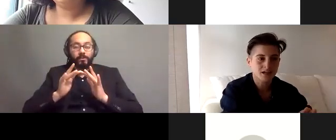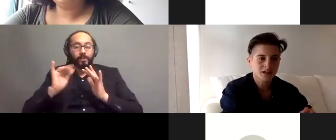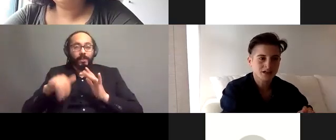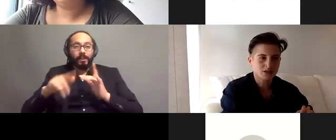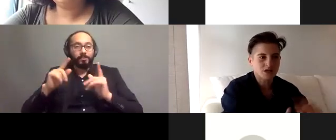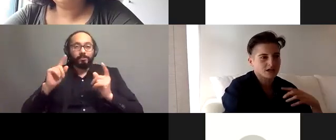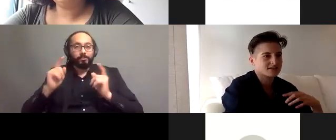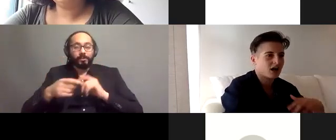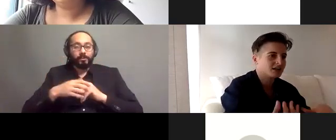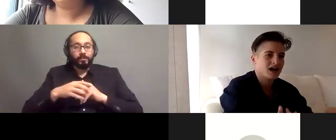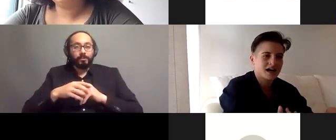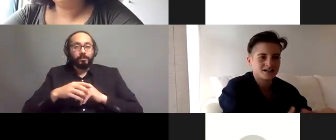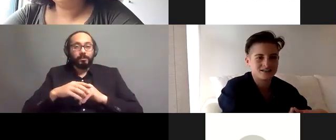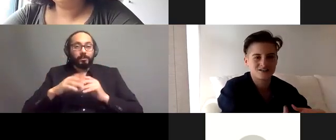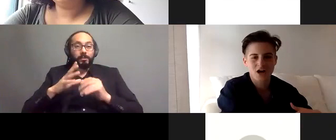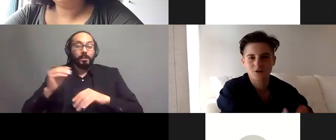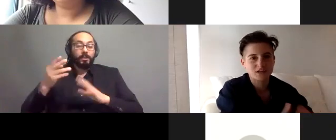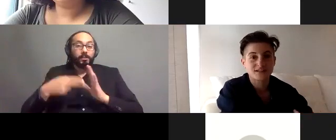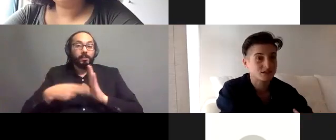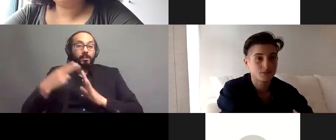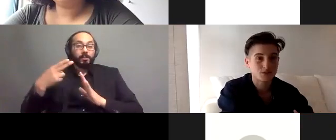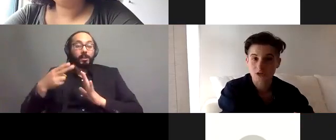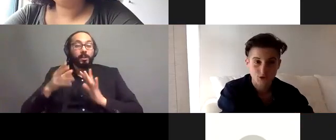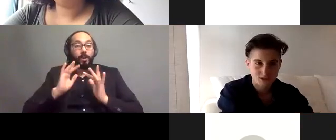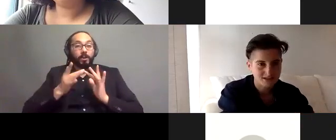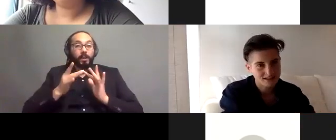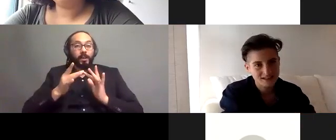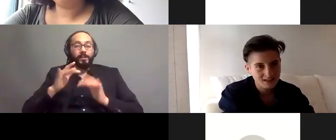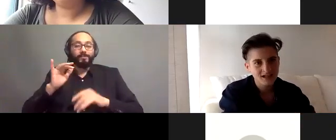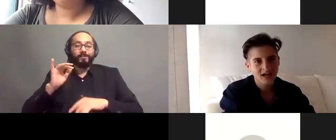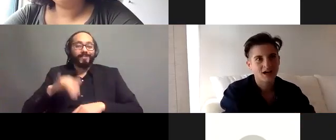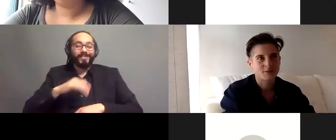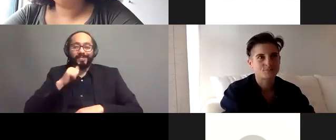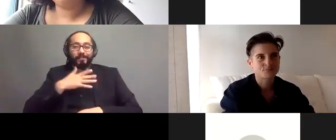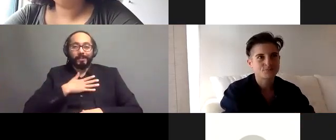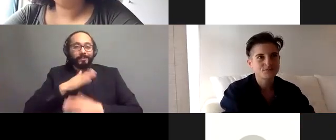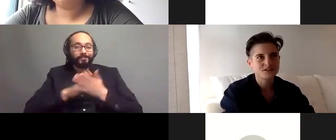And to be honest, online is not really something I'm super interested in.